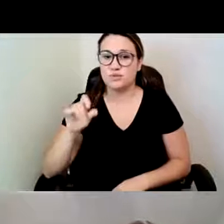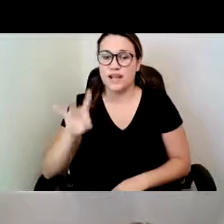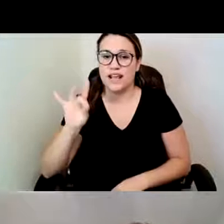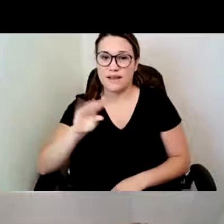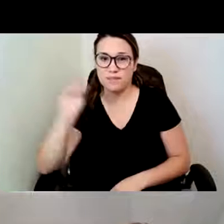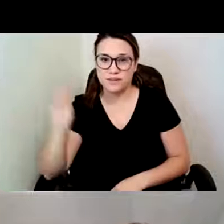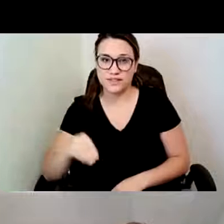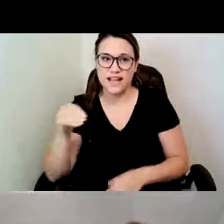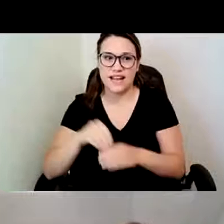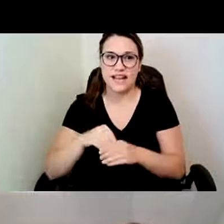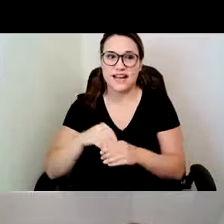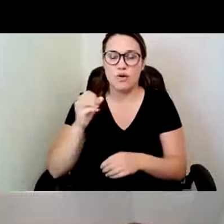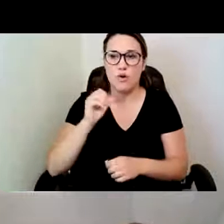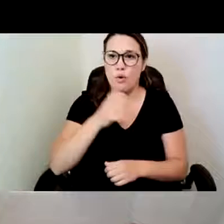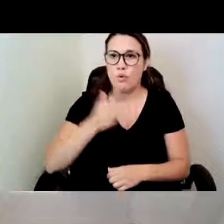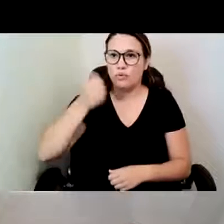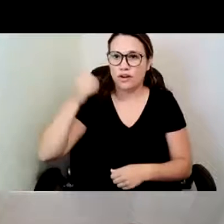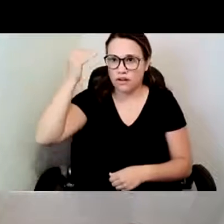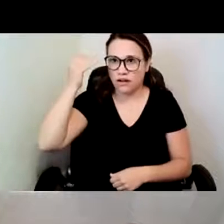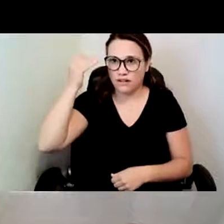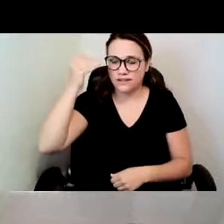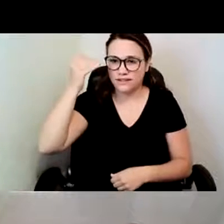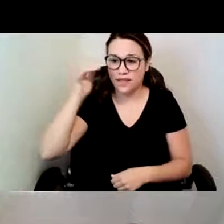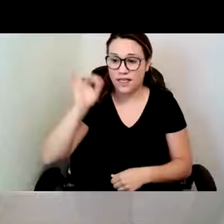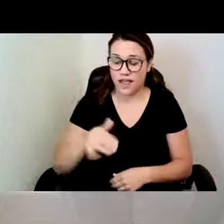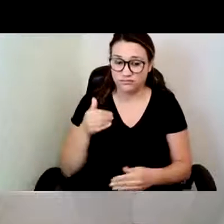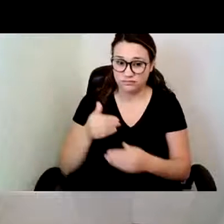2019. That's almost quadrupled.